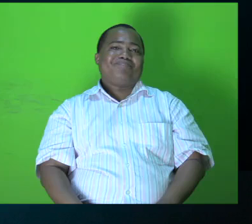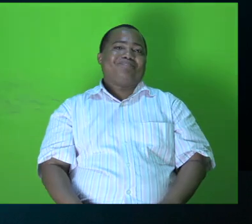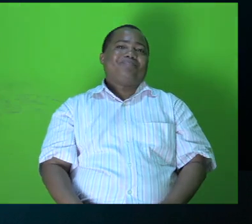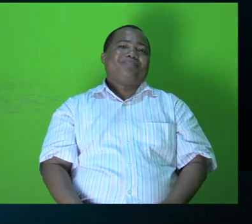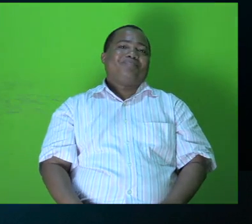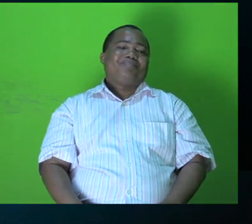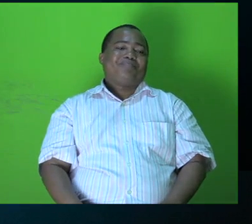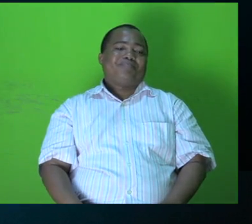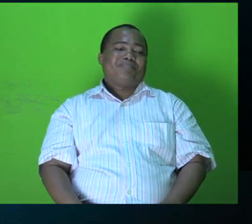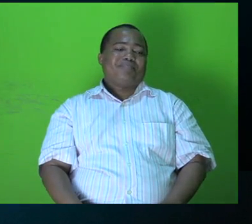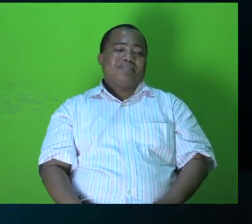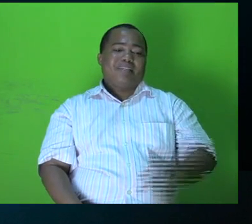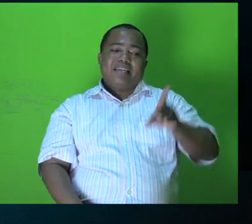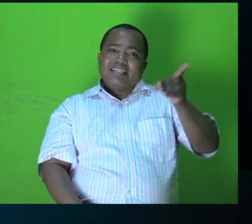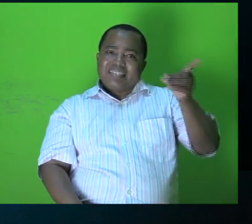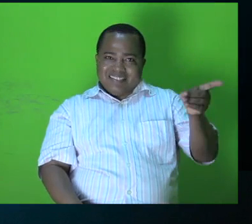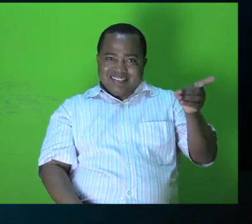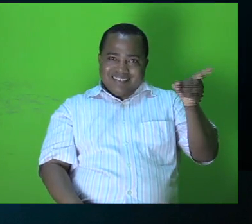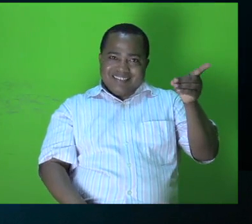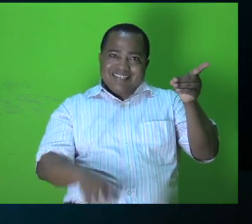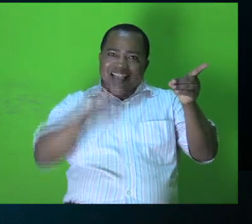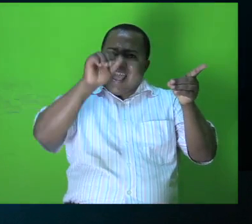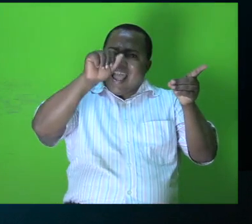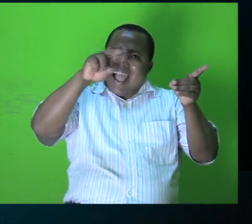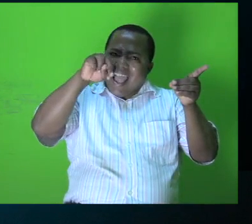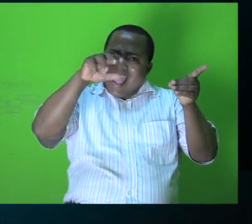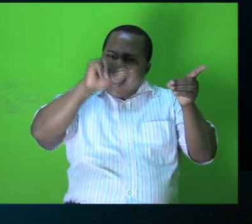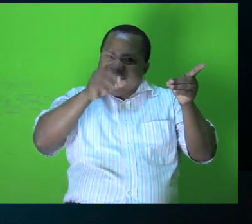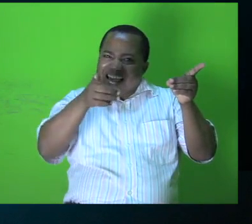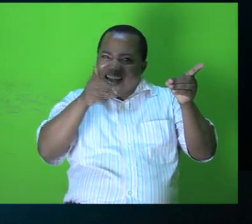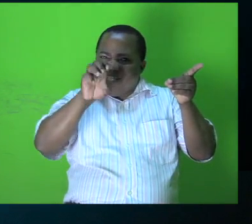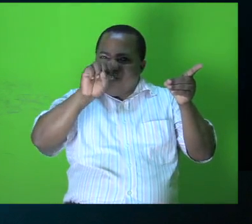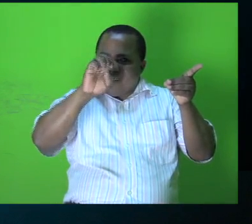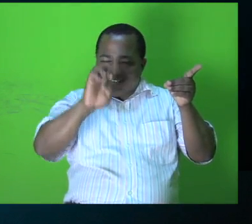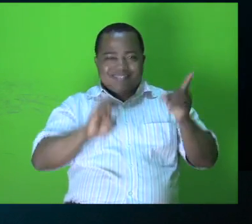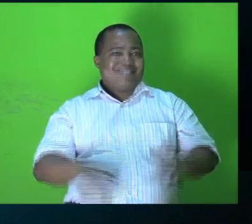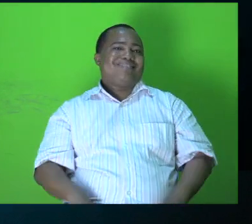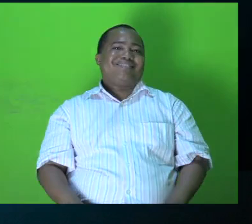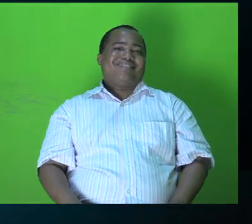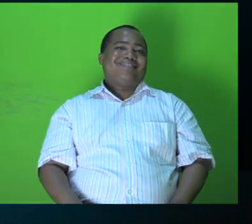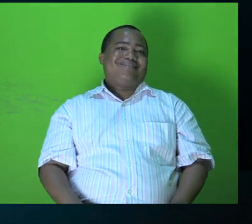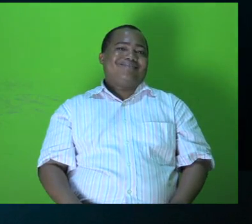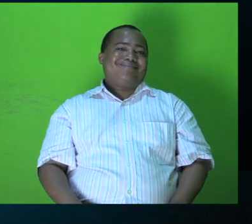G. Anaphase.